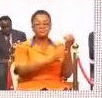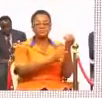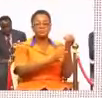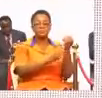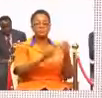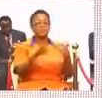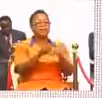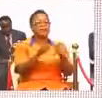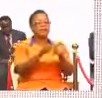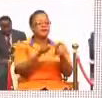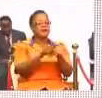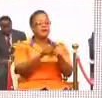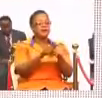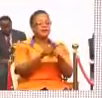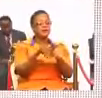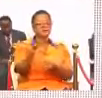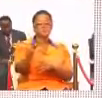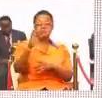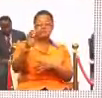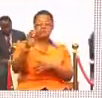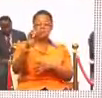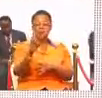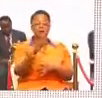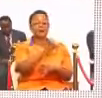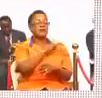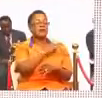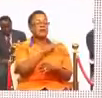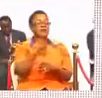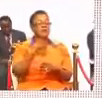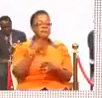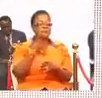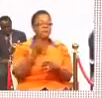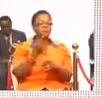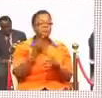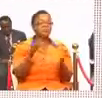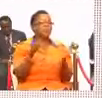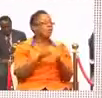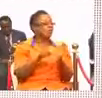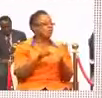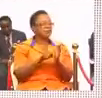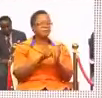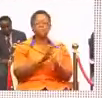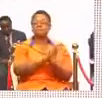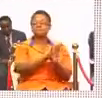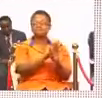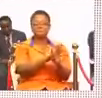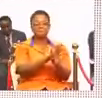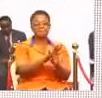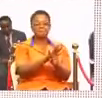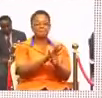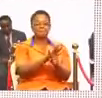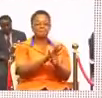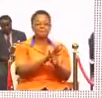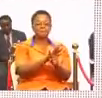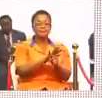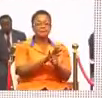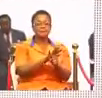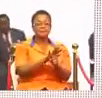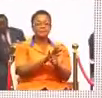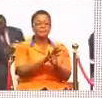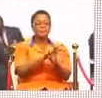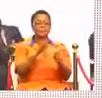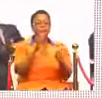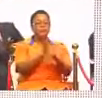Kama vile Governor 001 amesema, shida ni mingi. You cannot claim